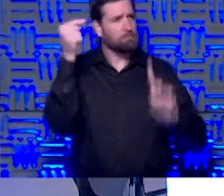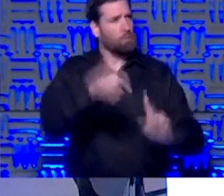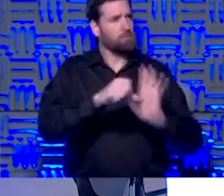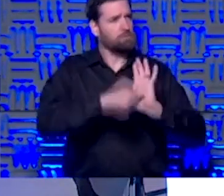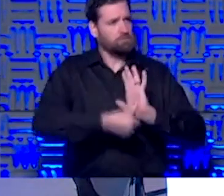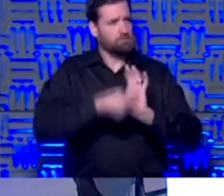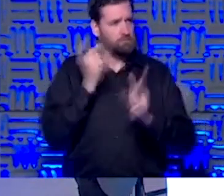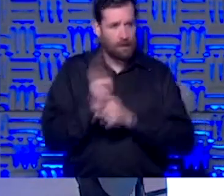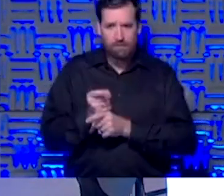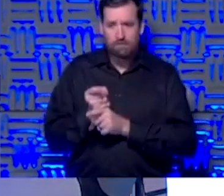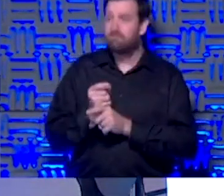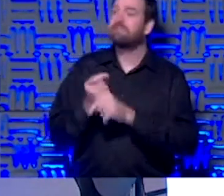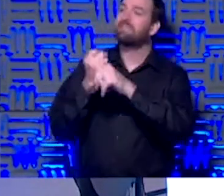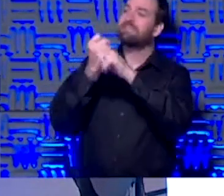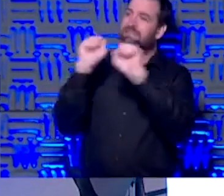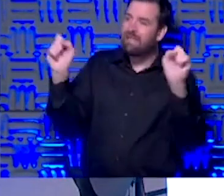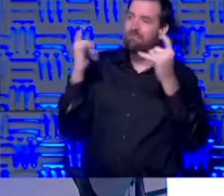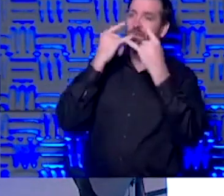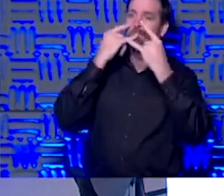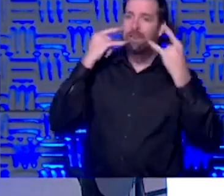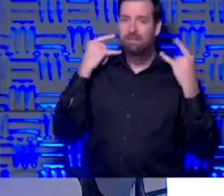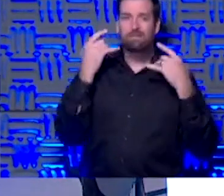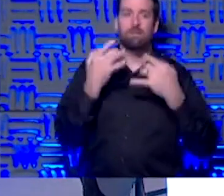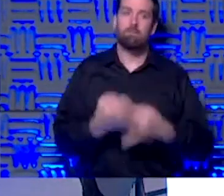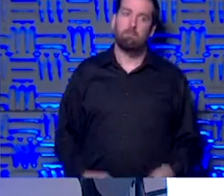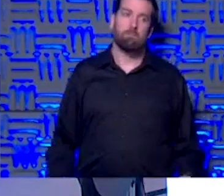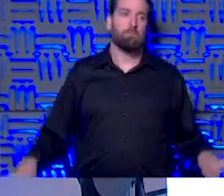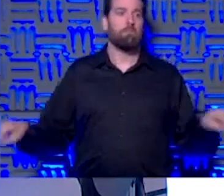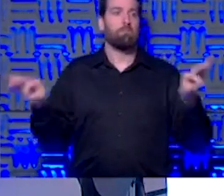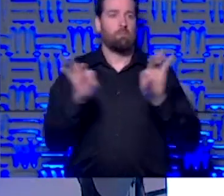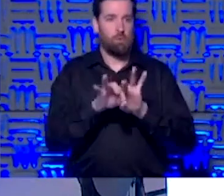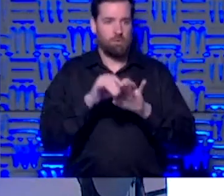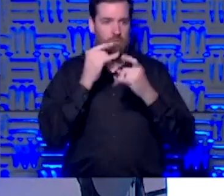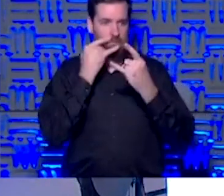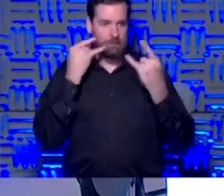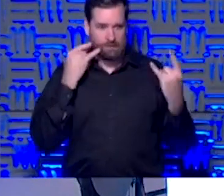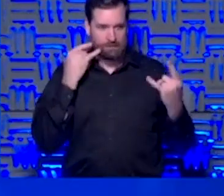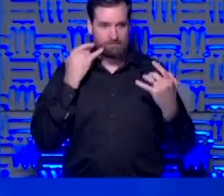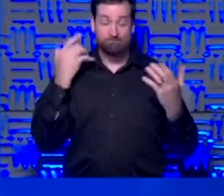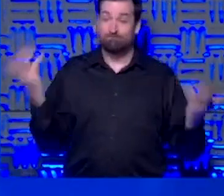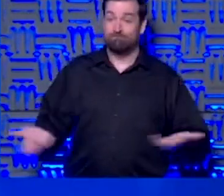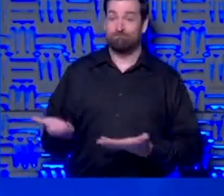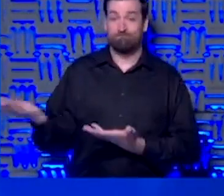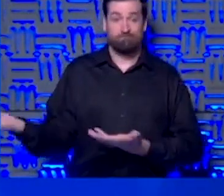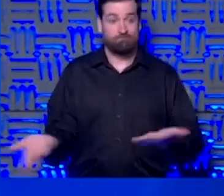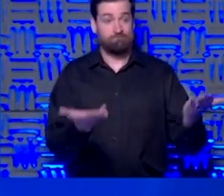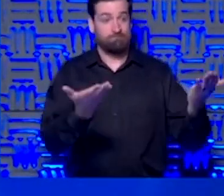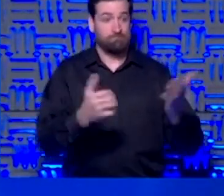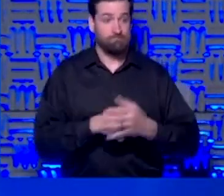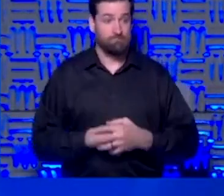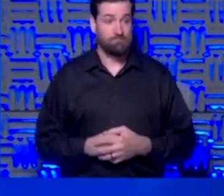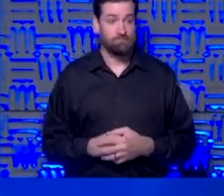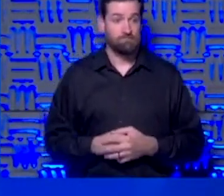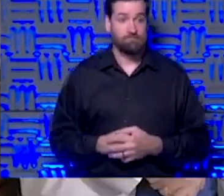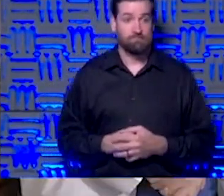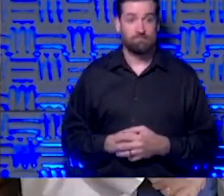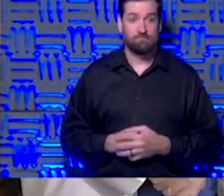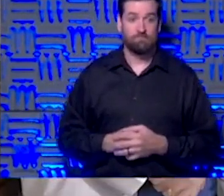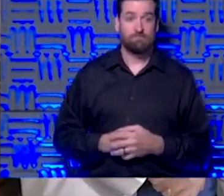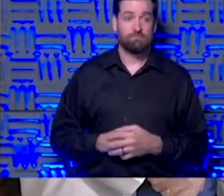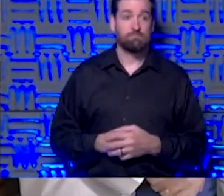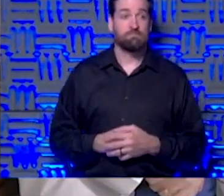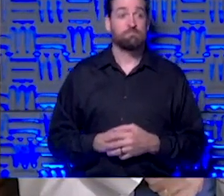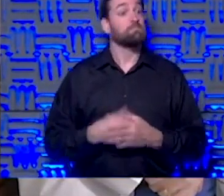did. It is safe to wear a mask, and it's important to wear a mask. So here we go.